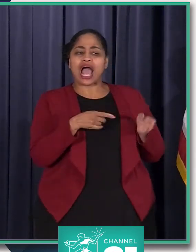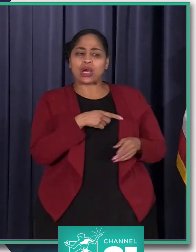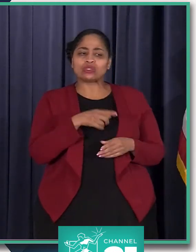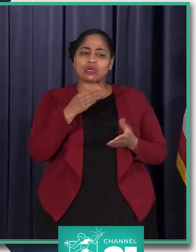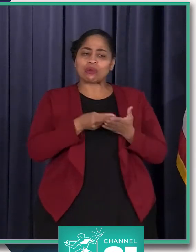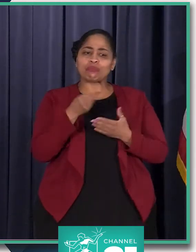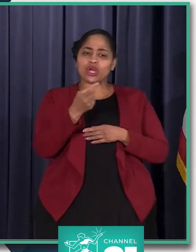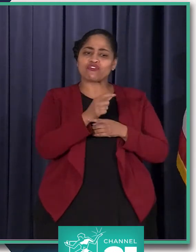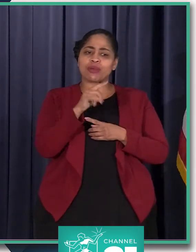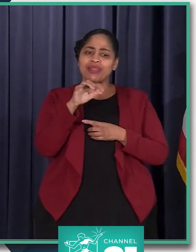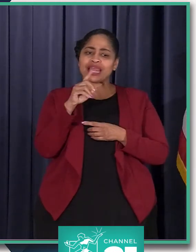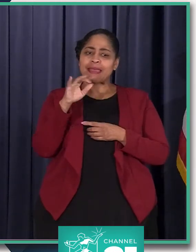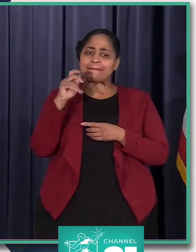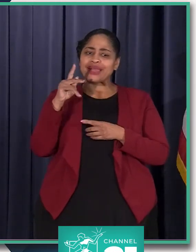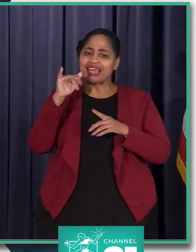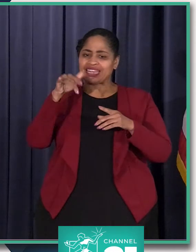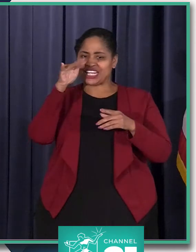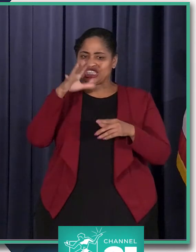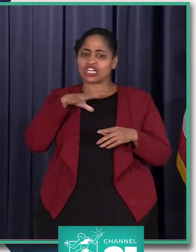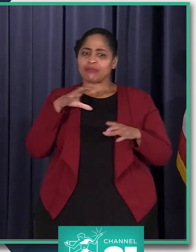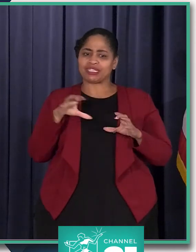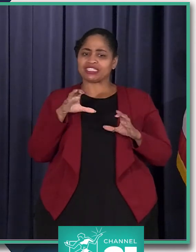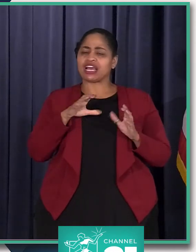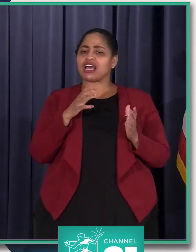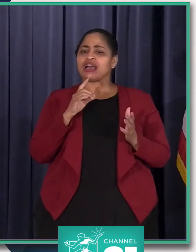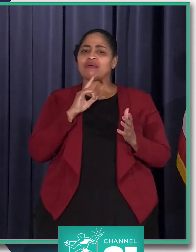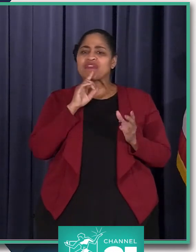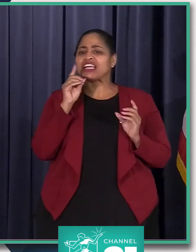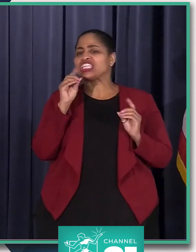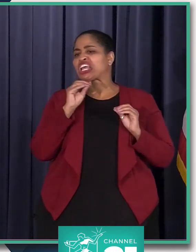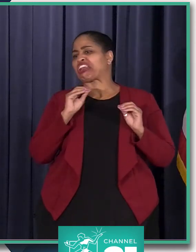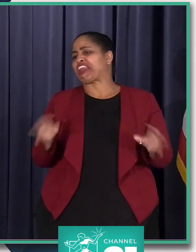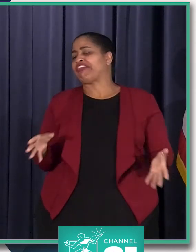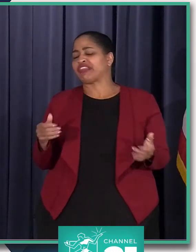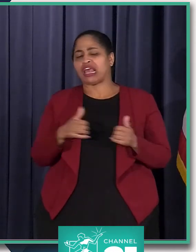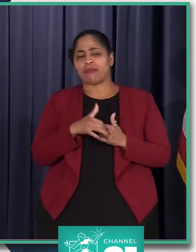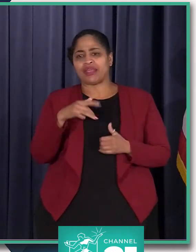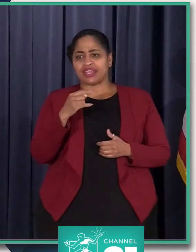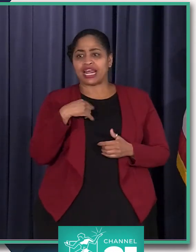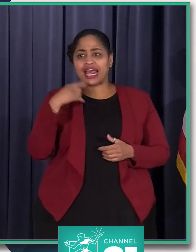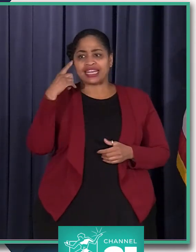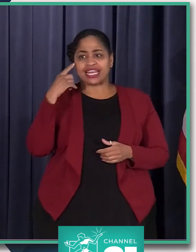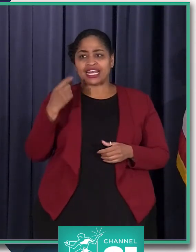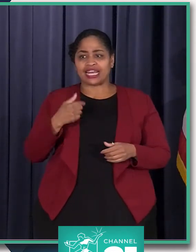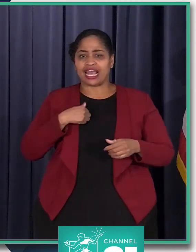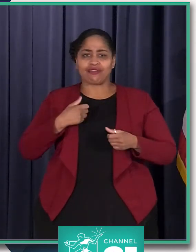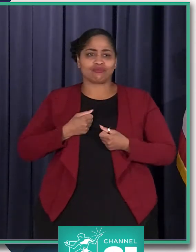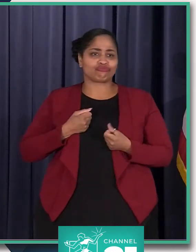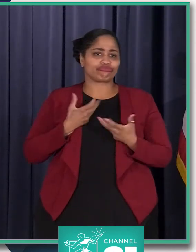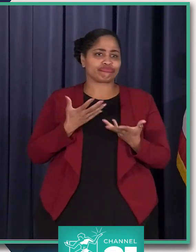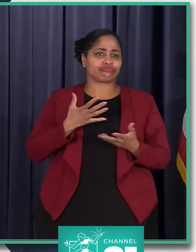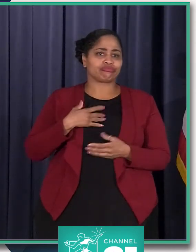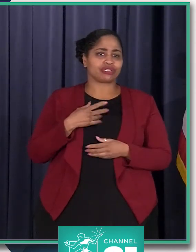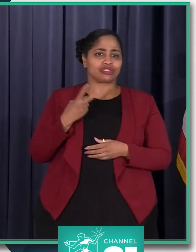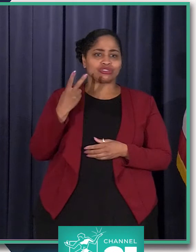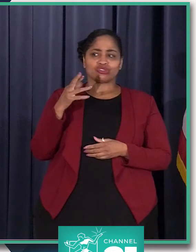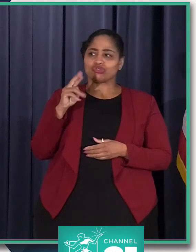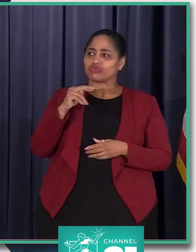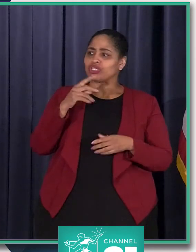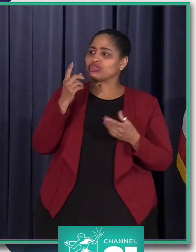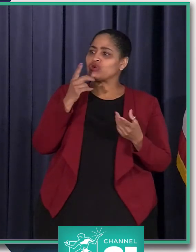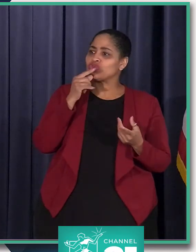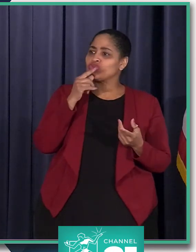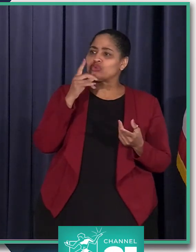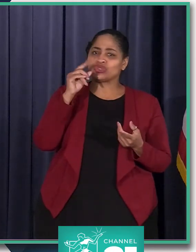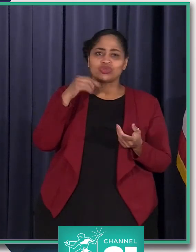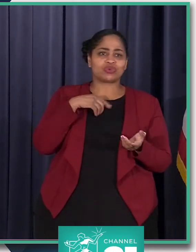purchased from Land Bank, and the gentleman has done absolutely nothing. So I think I've worn my welcome out with the 2 runs. So who should I send